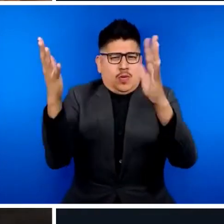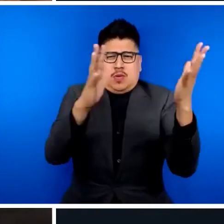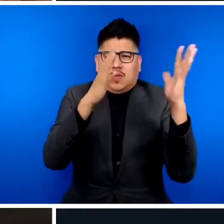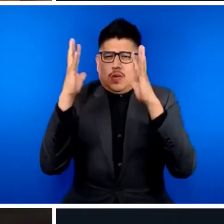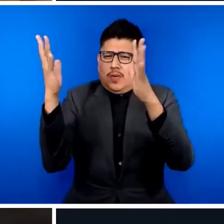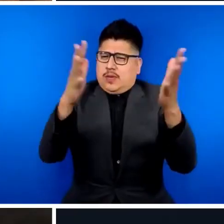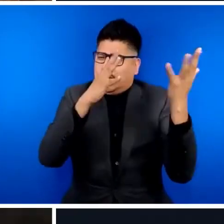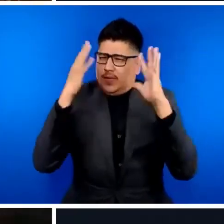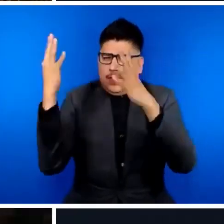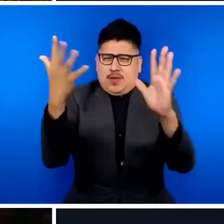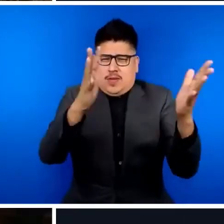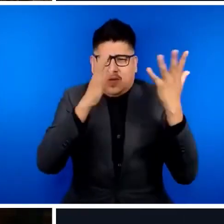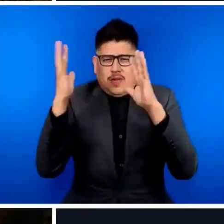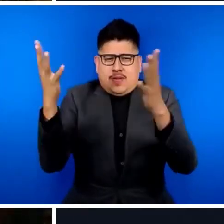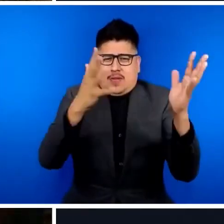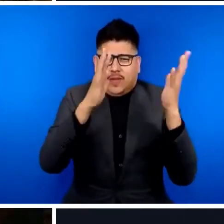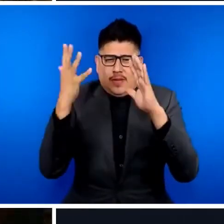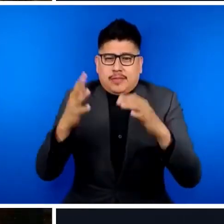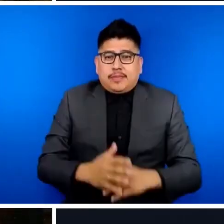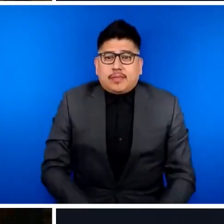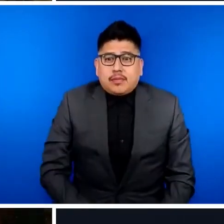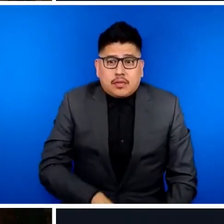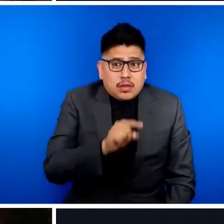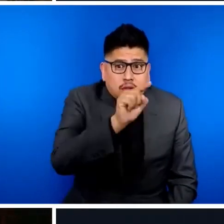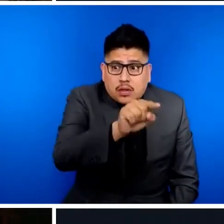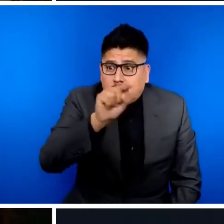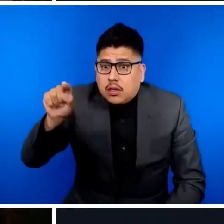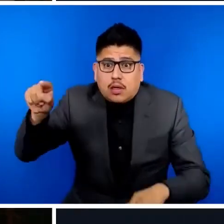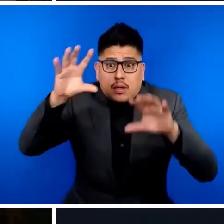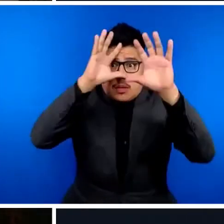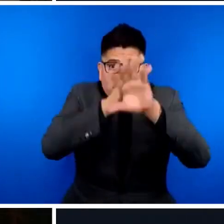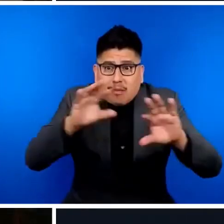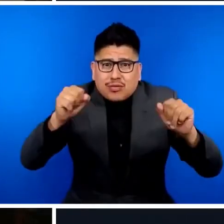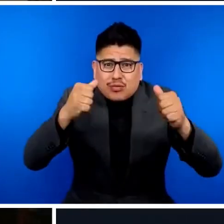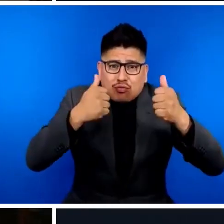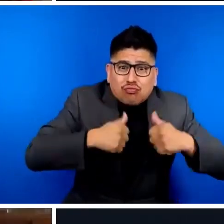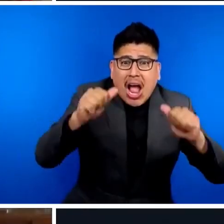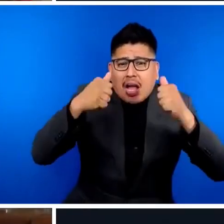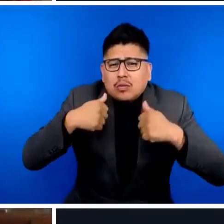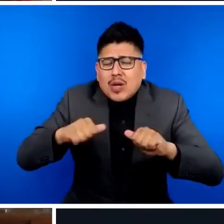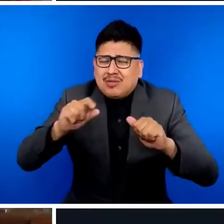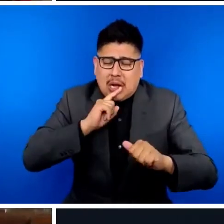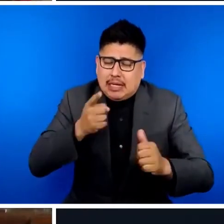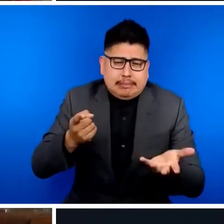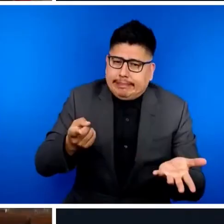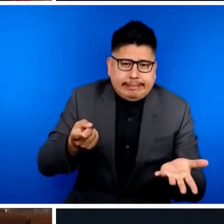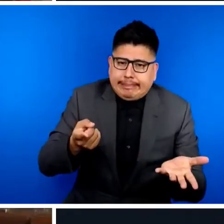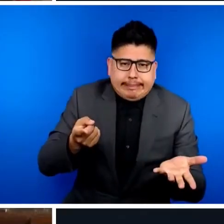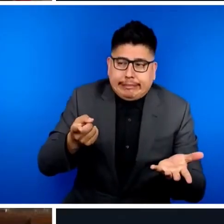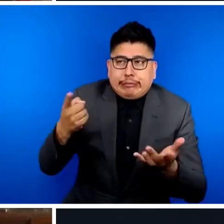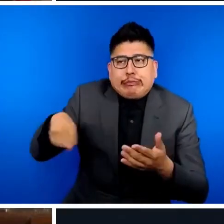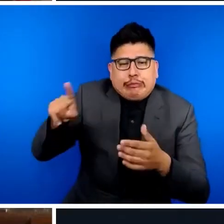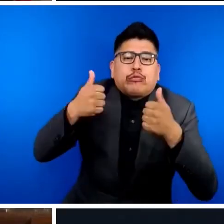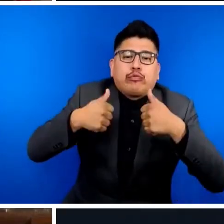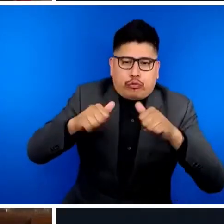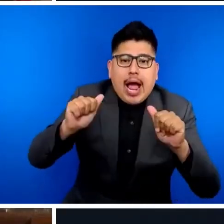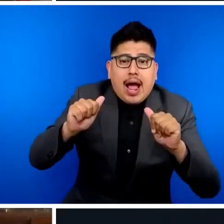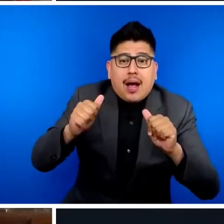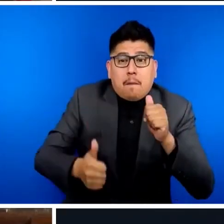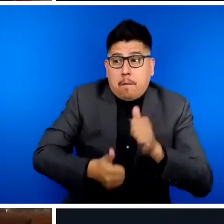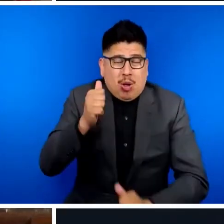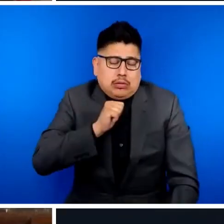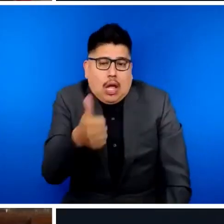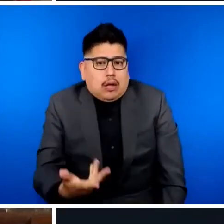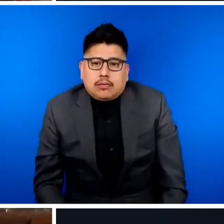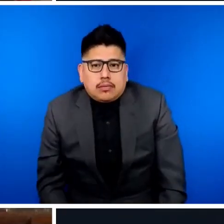Other presidents tried to do it, but they never could. They tried. Most didn't try, actually. But